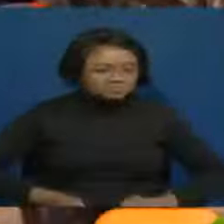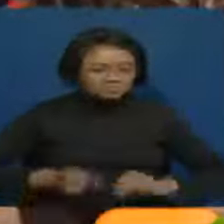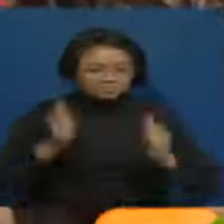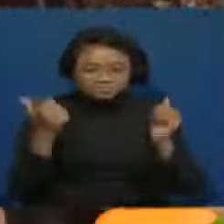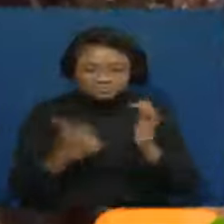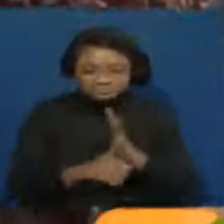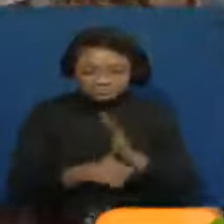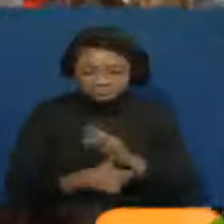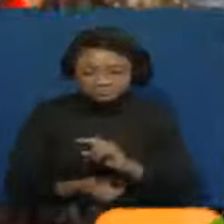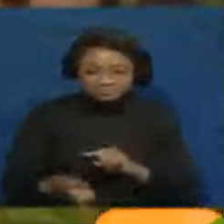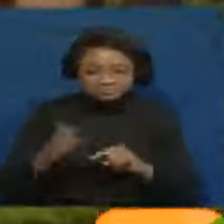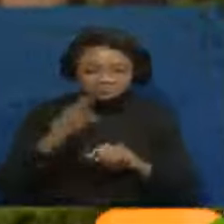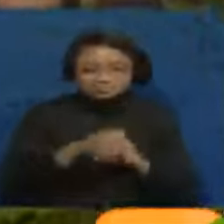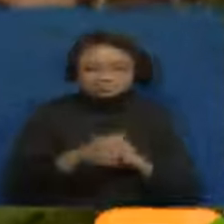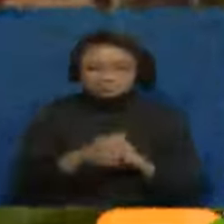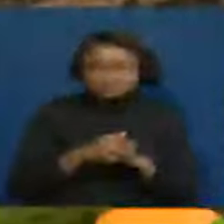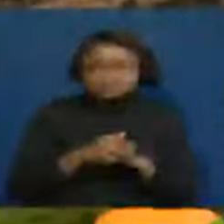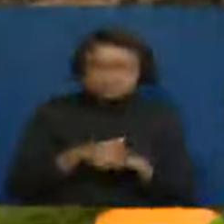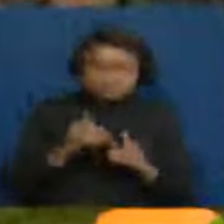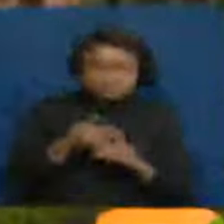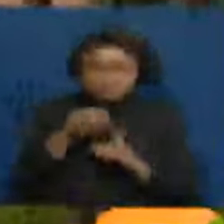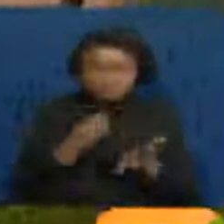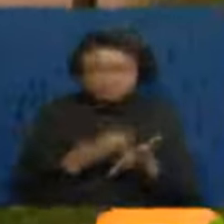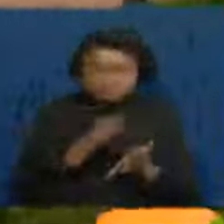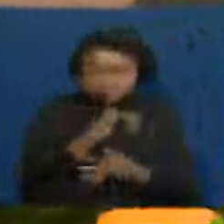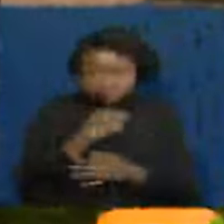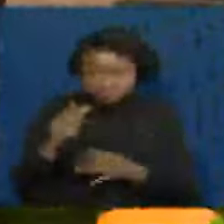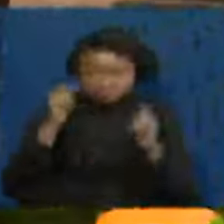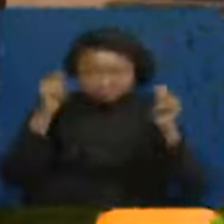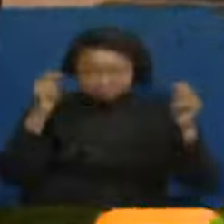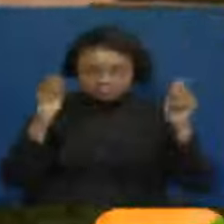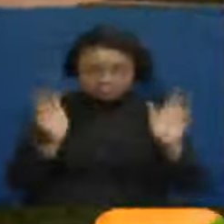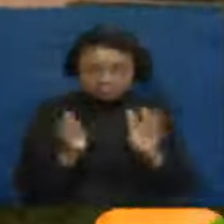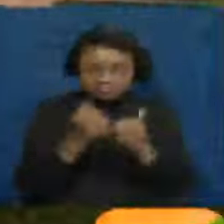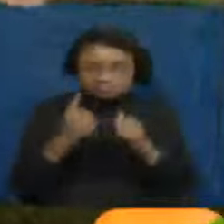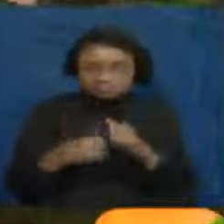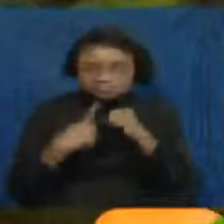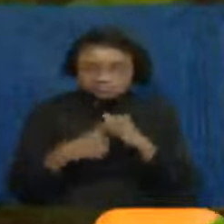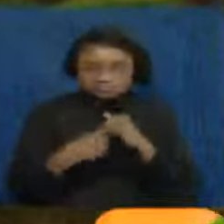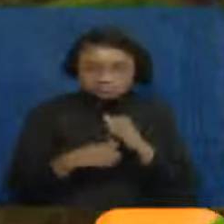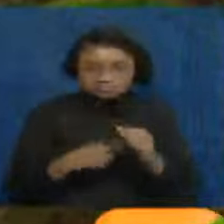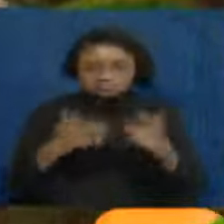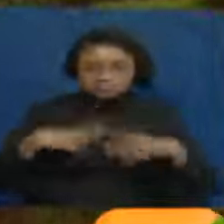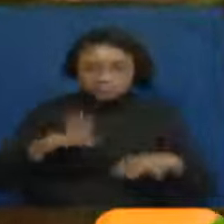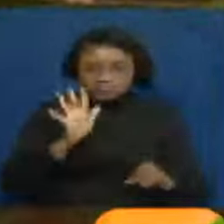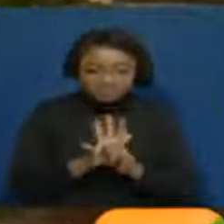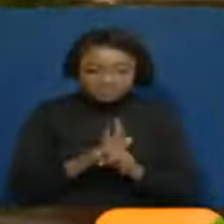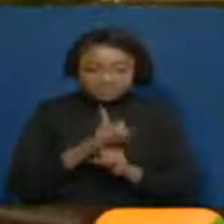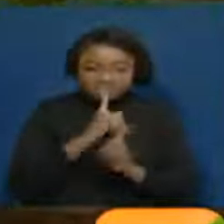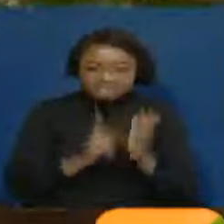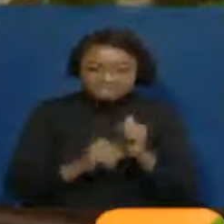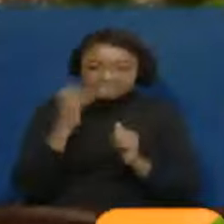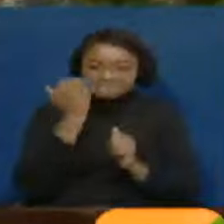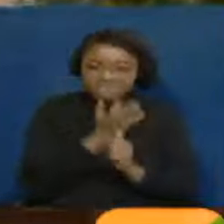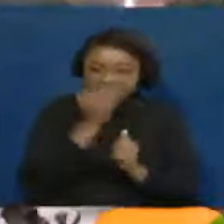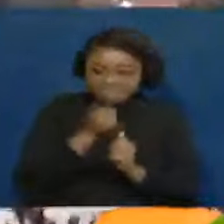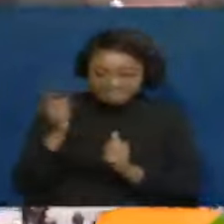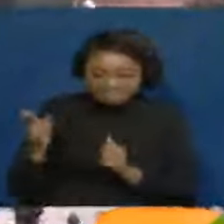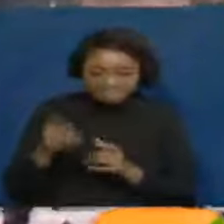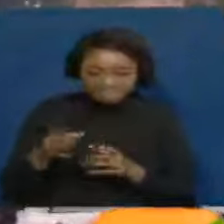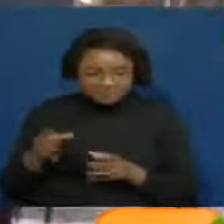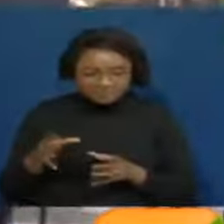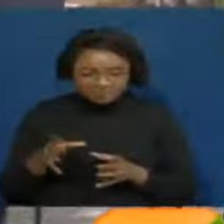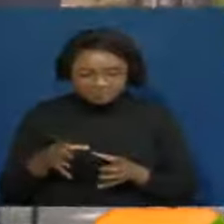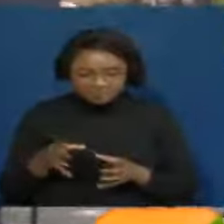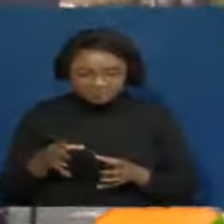bill demonstrations that erupted in the country in June. Critics accused Gachagua of having a hand in the protests,